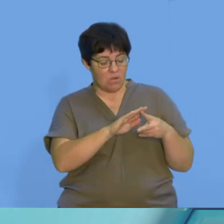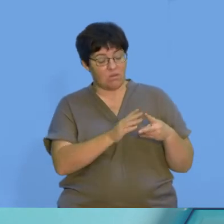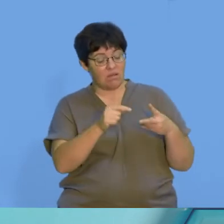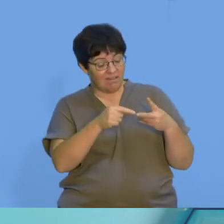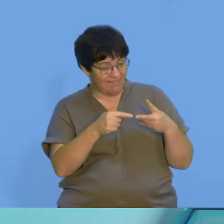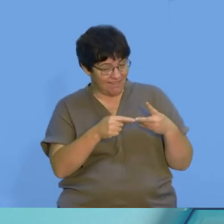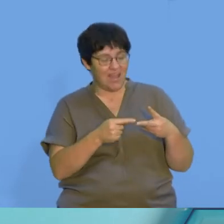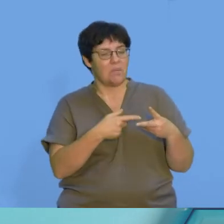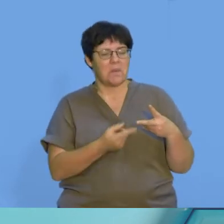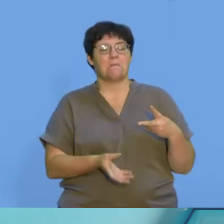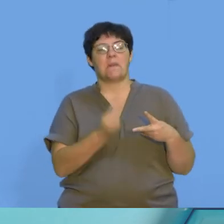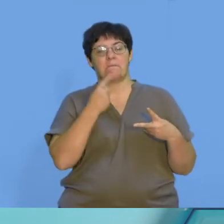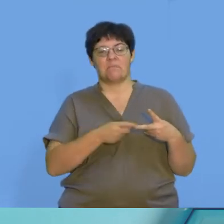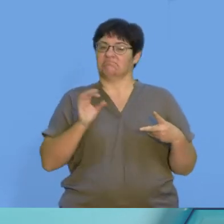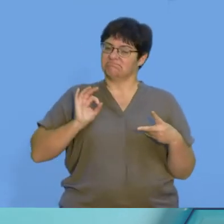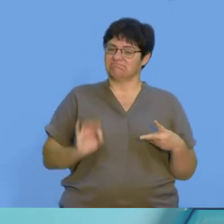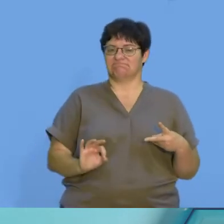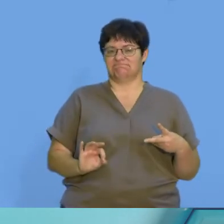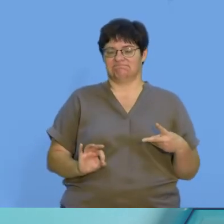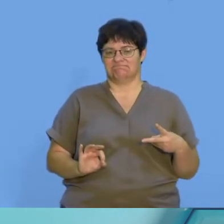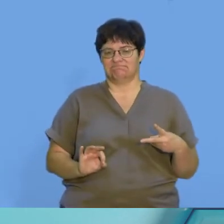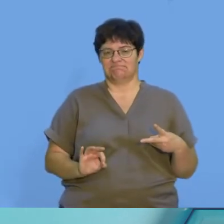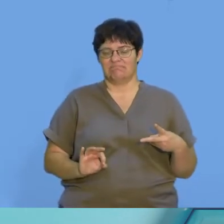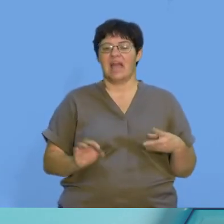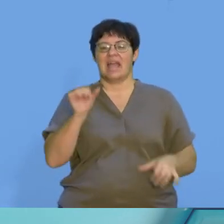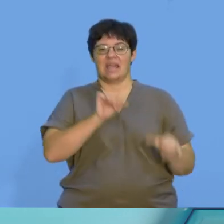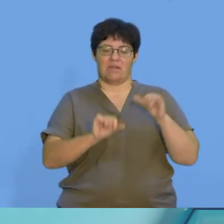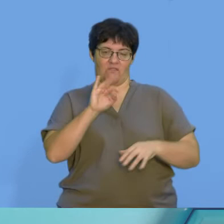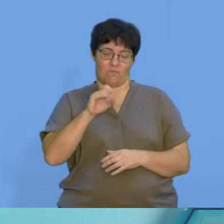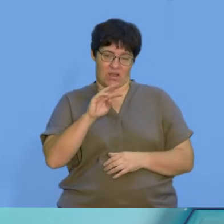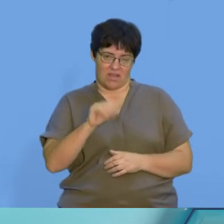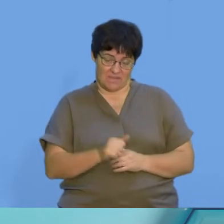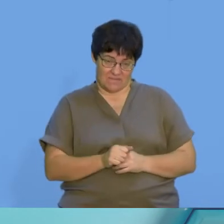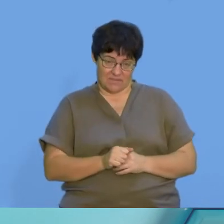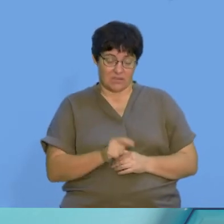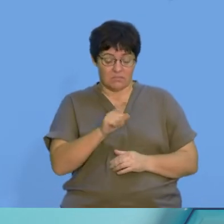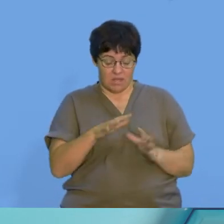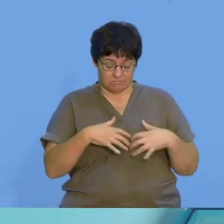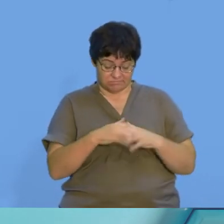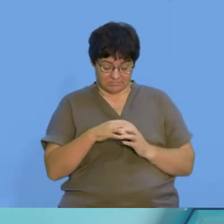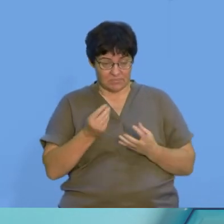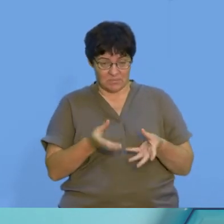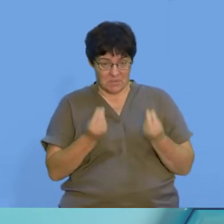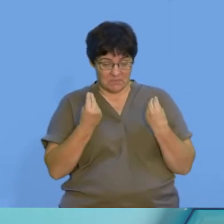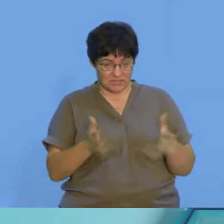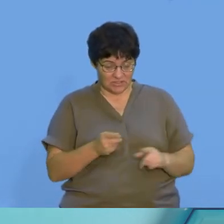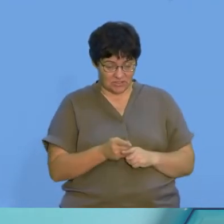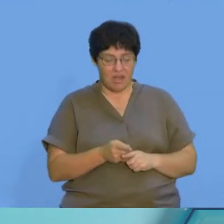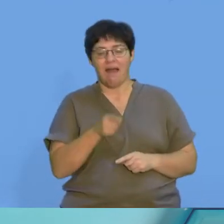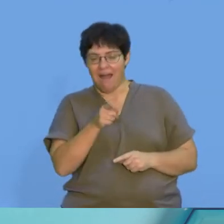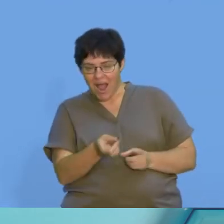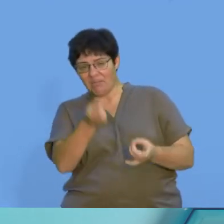two so that we come up with the correct chemical formula. Then the chemical formula actually will give